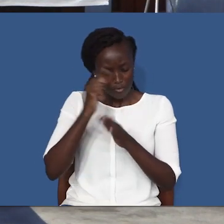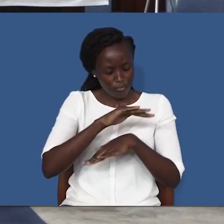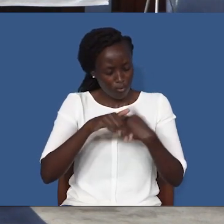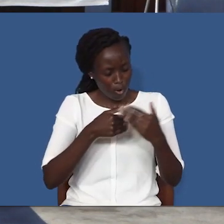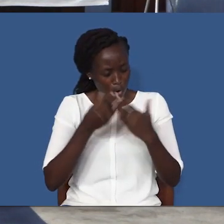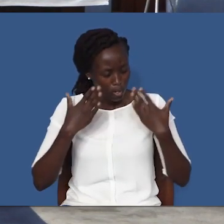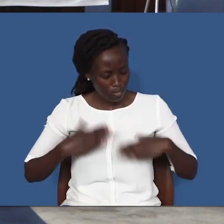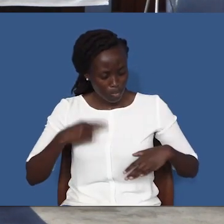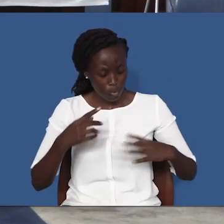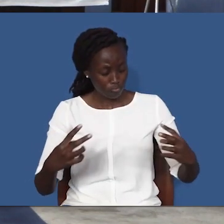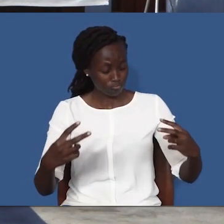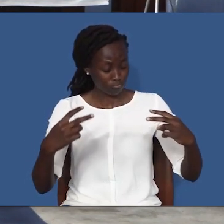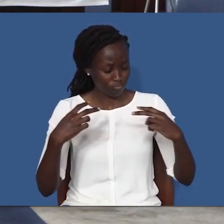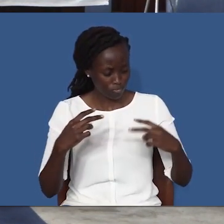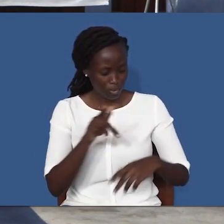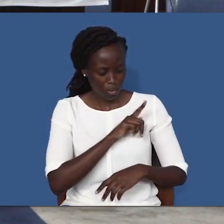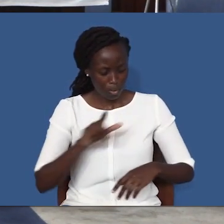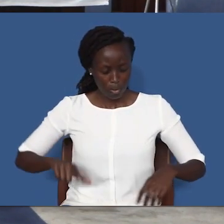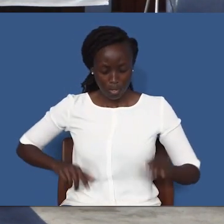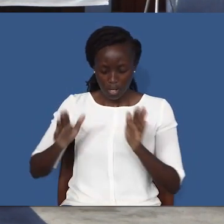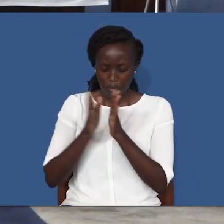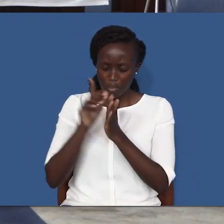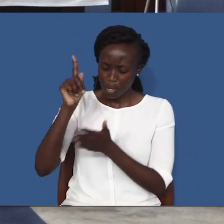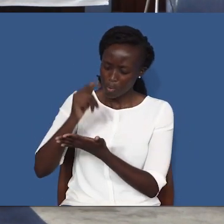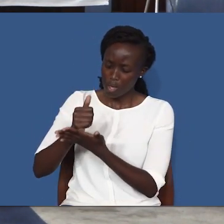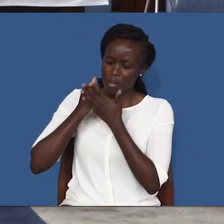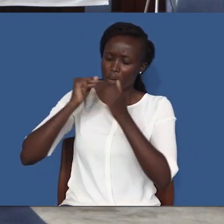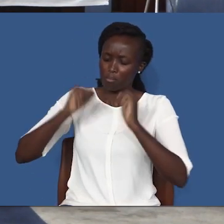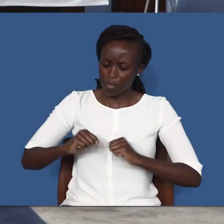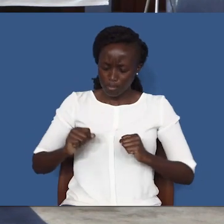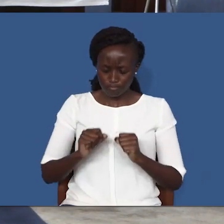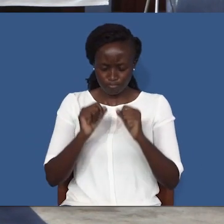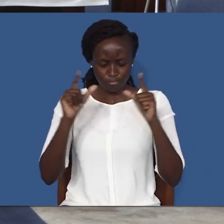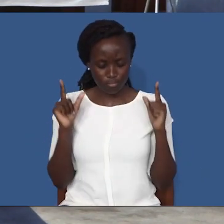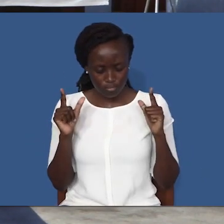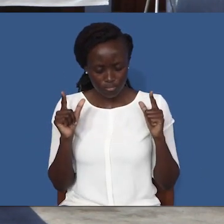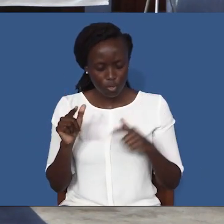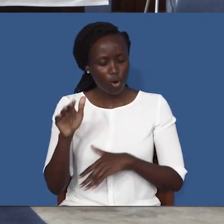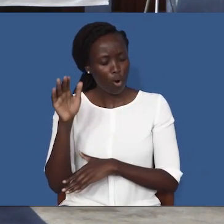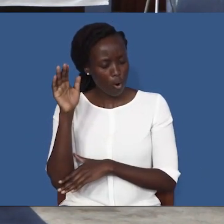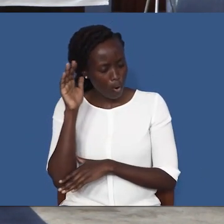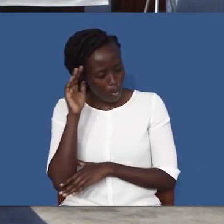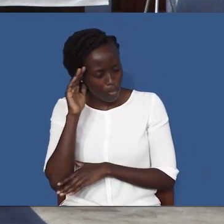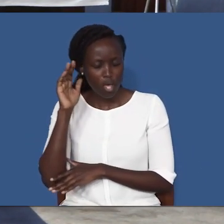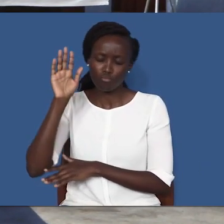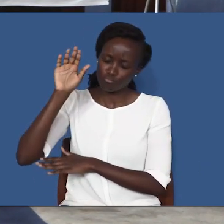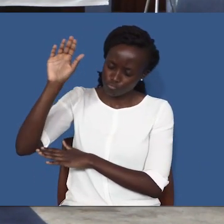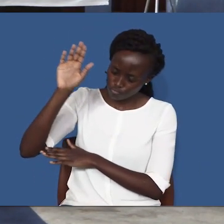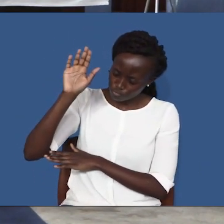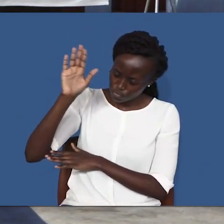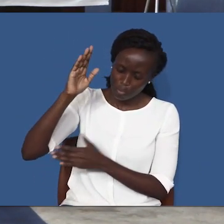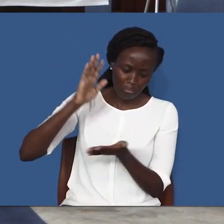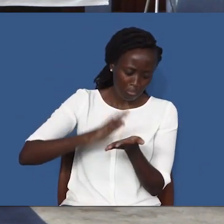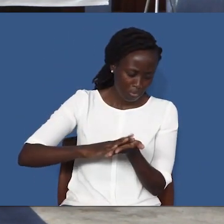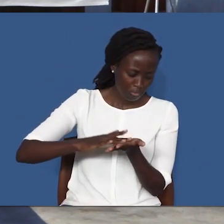that, Lord, you will help us even this year to actually rise up, step up, to obey the Lord. all for